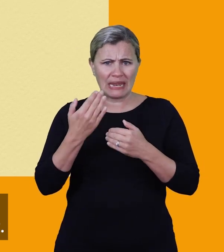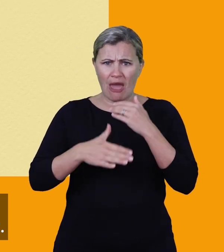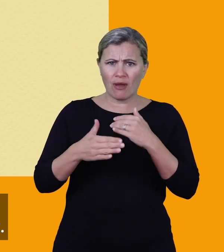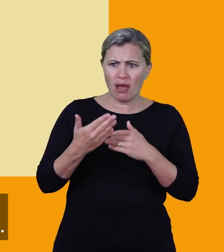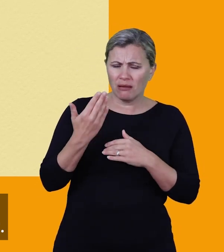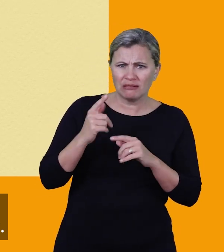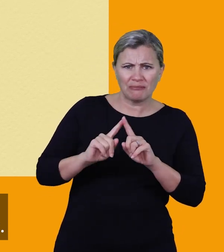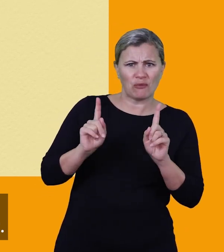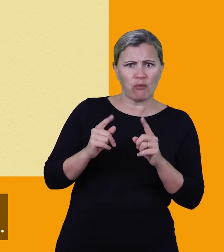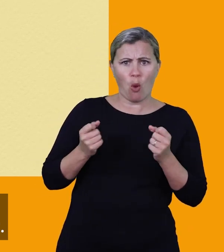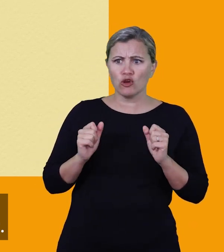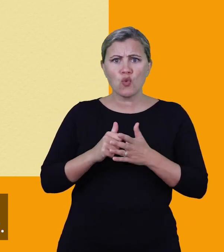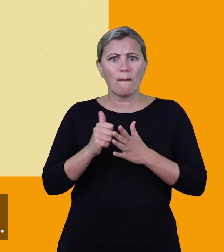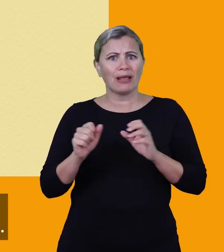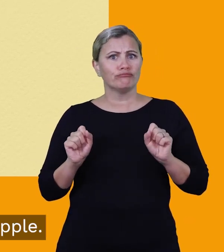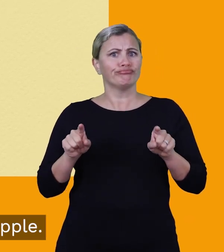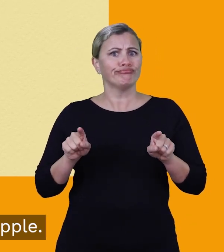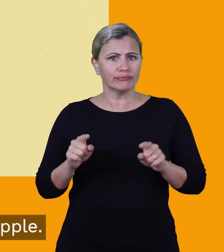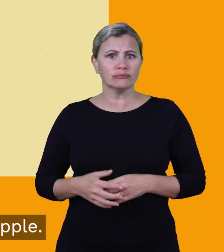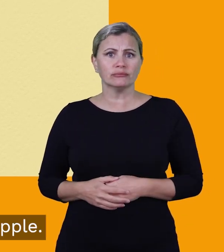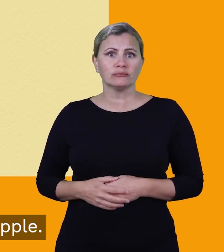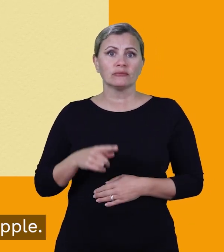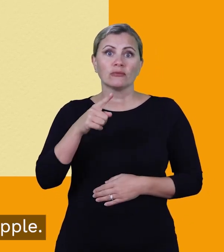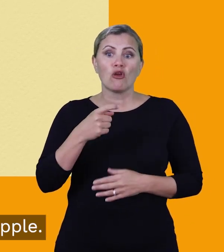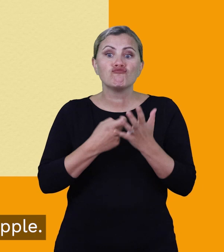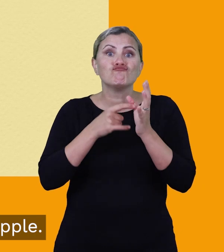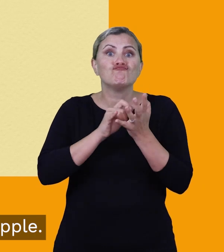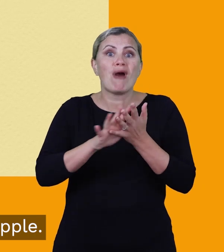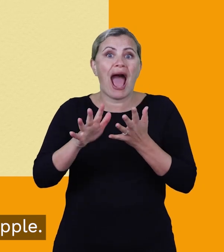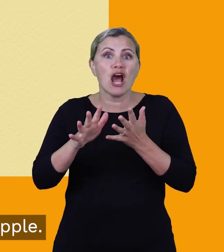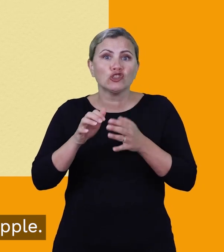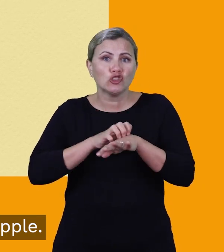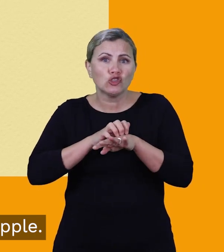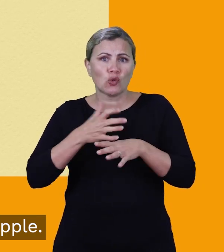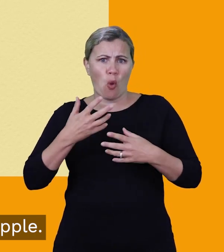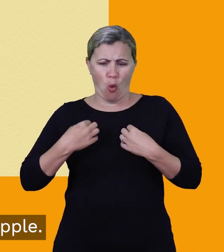it usually points out. Rash or crusting around the nipple.